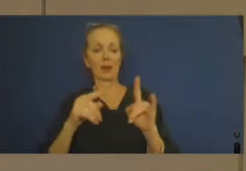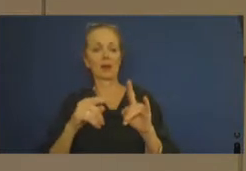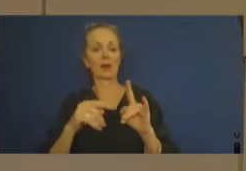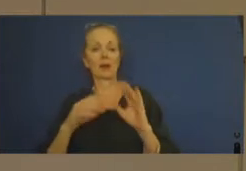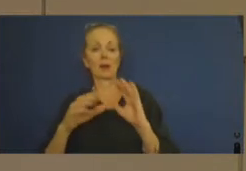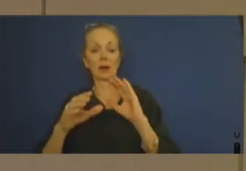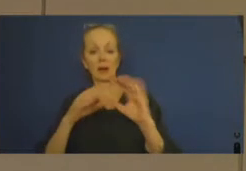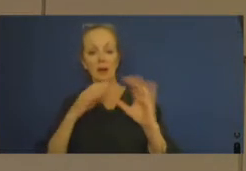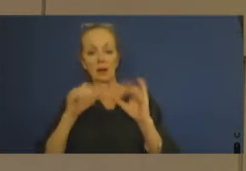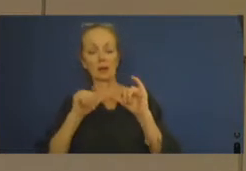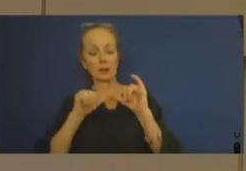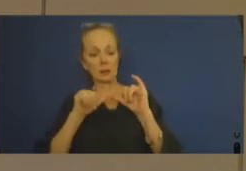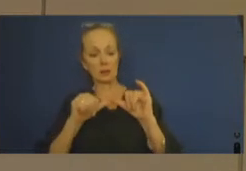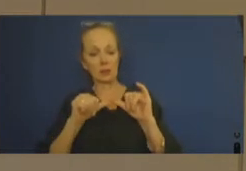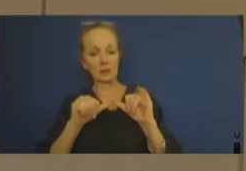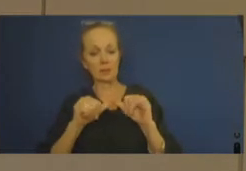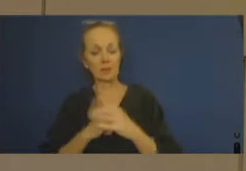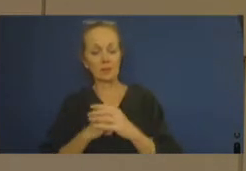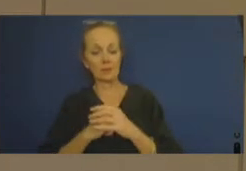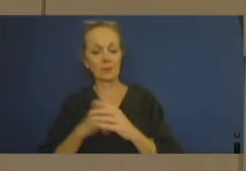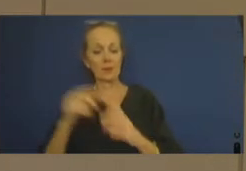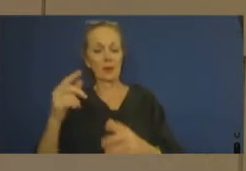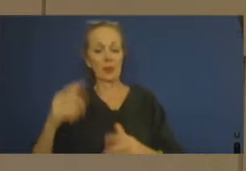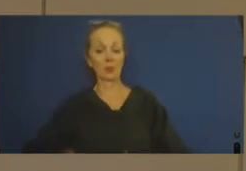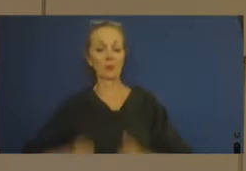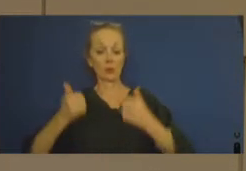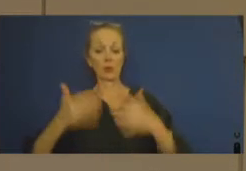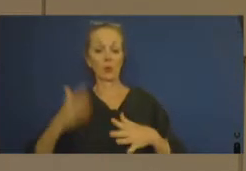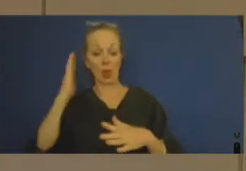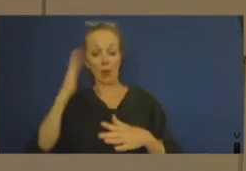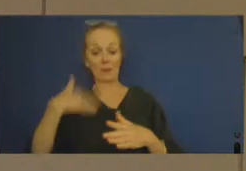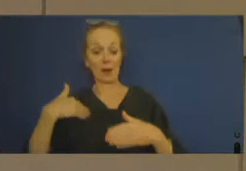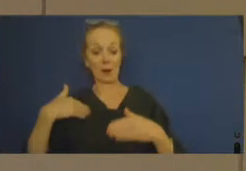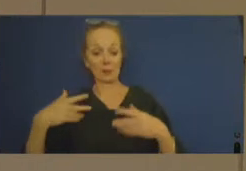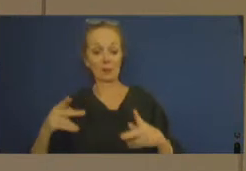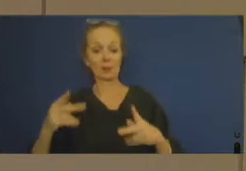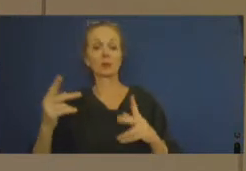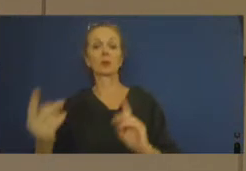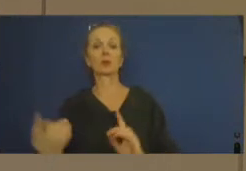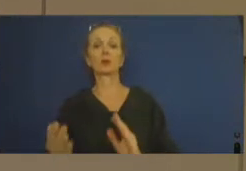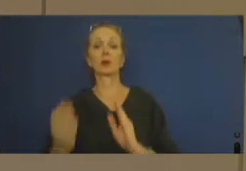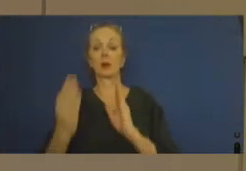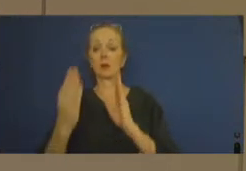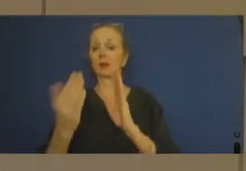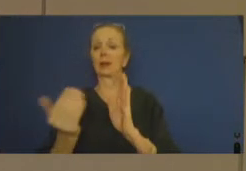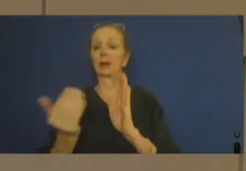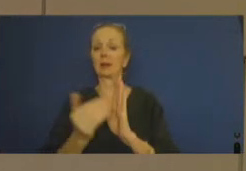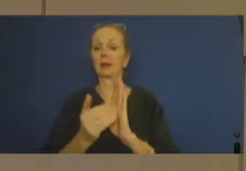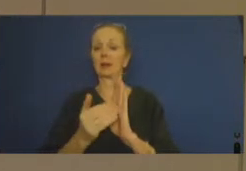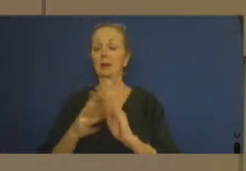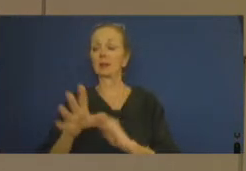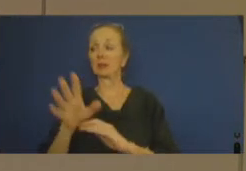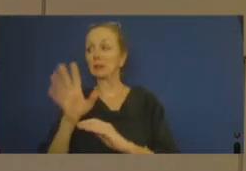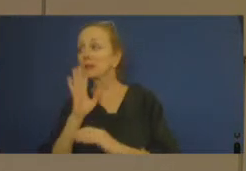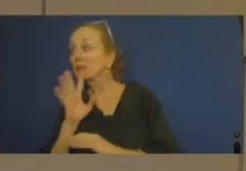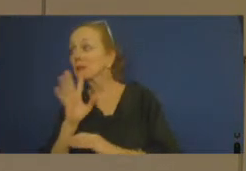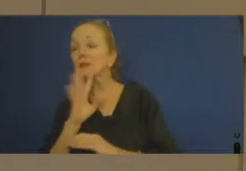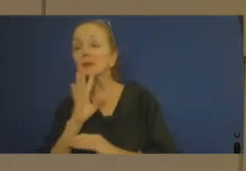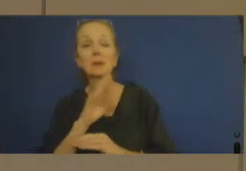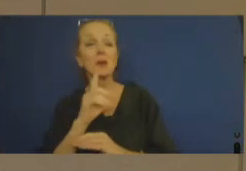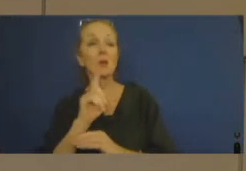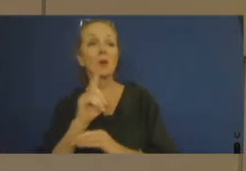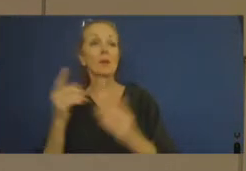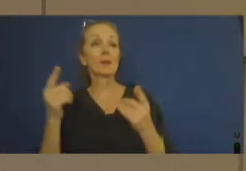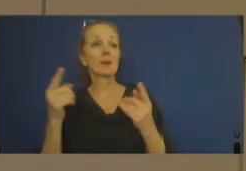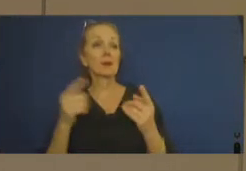conversation continues, the residents will have an opportunity to come up again and be vocal around where we've landed as it